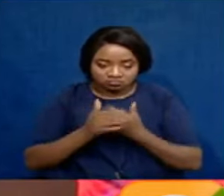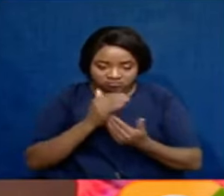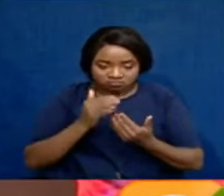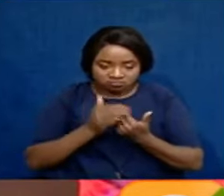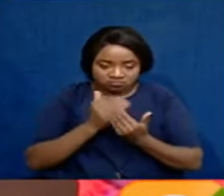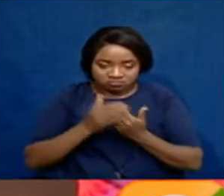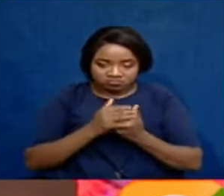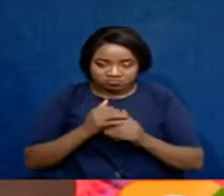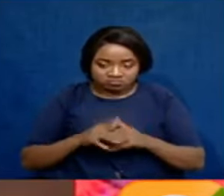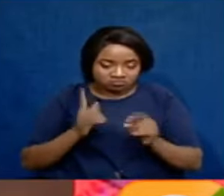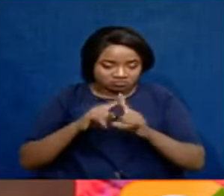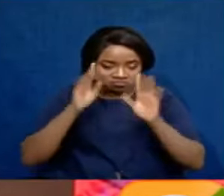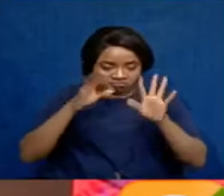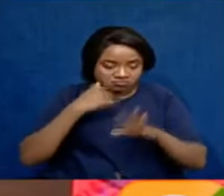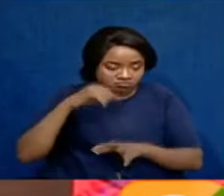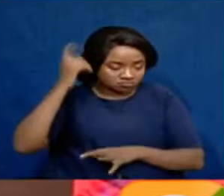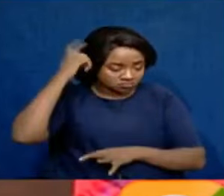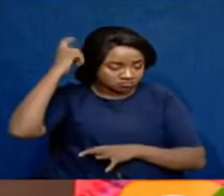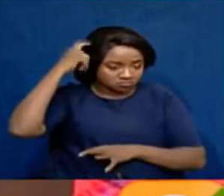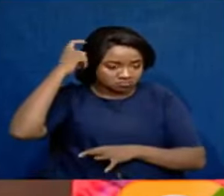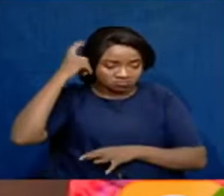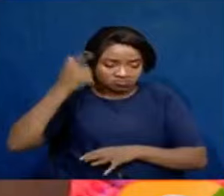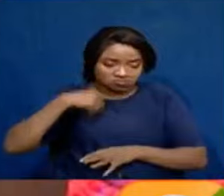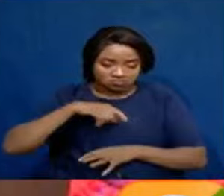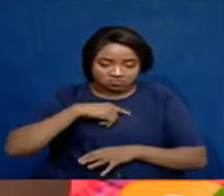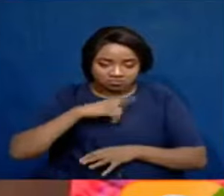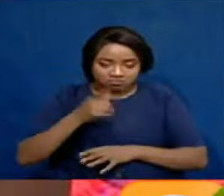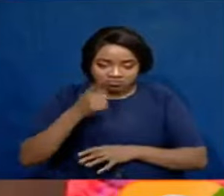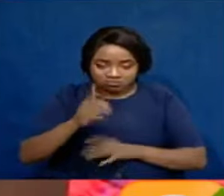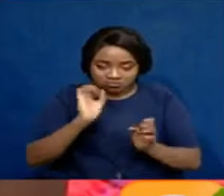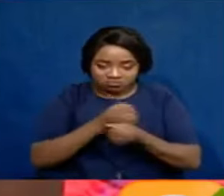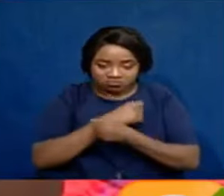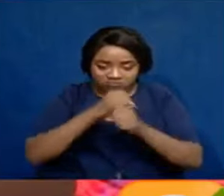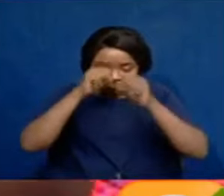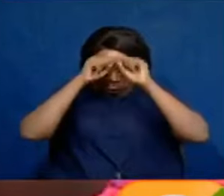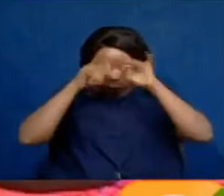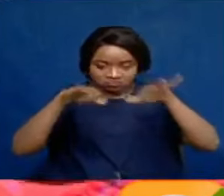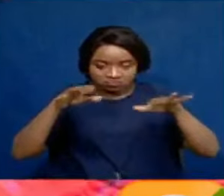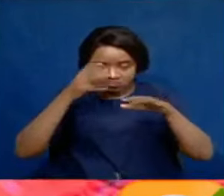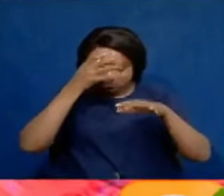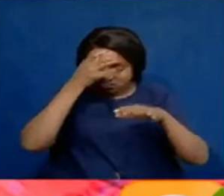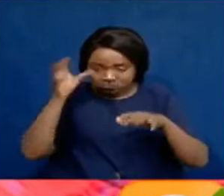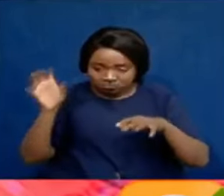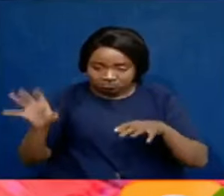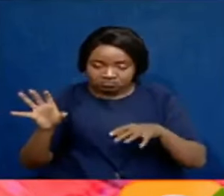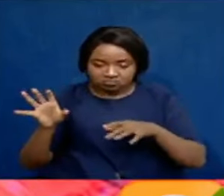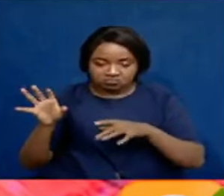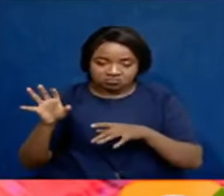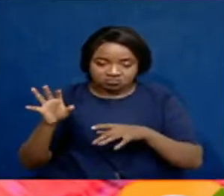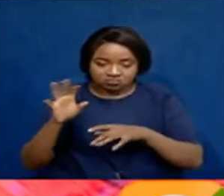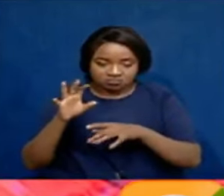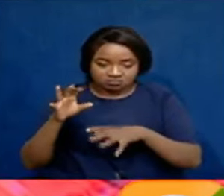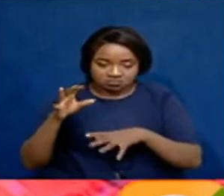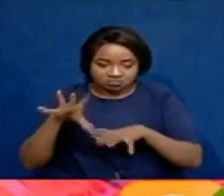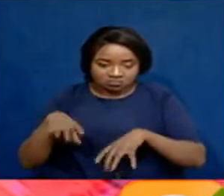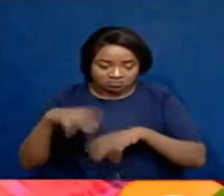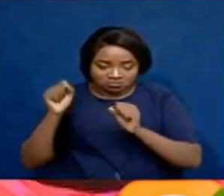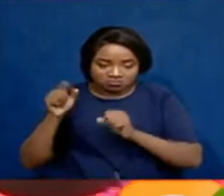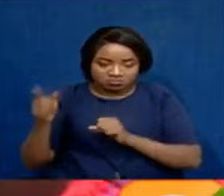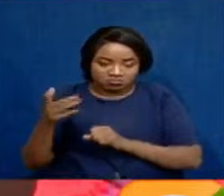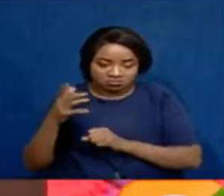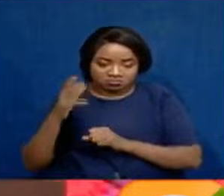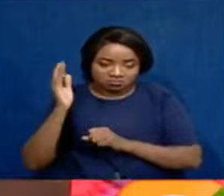bodies. Meaning, you can't devolve your head to go to Kilgoya, your chest to go to